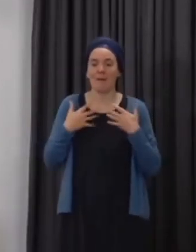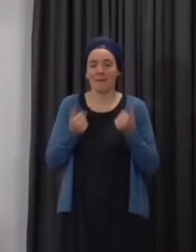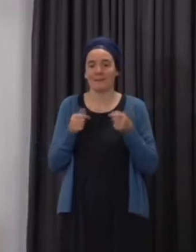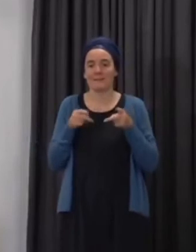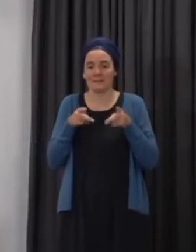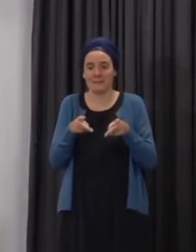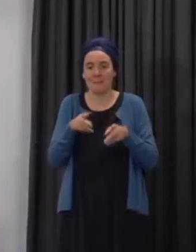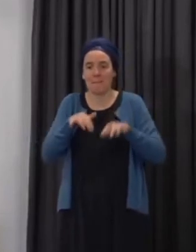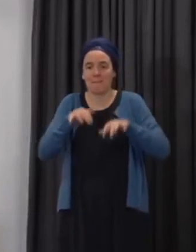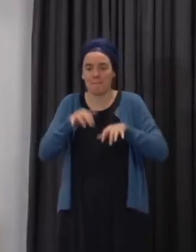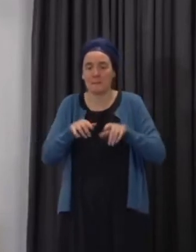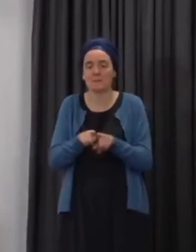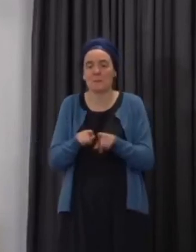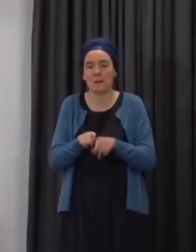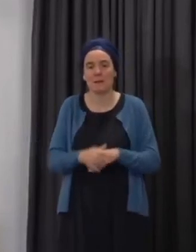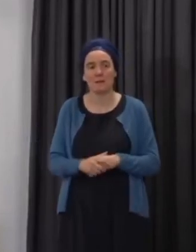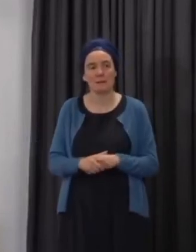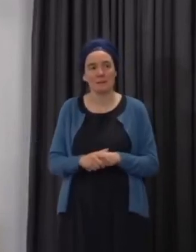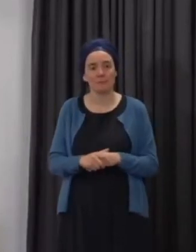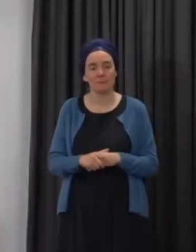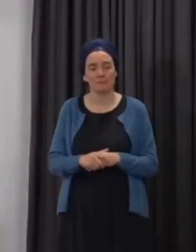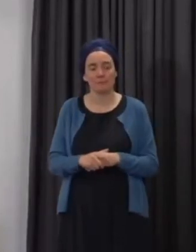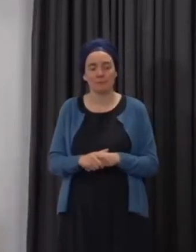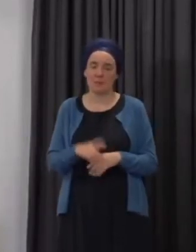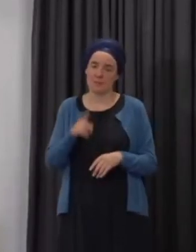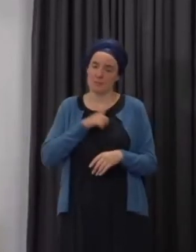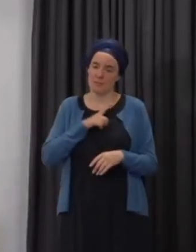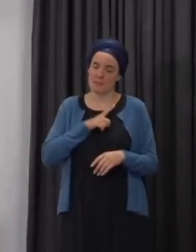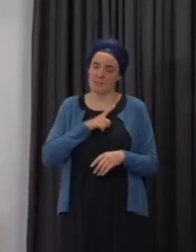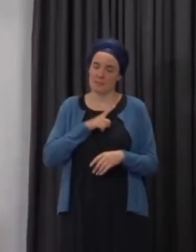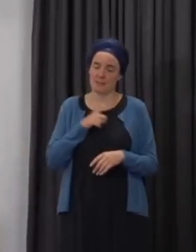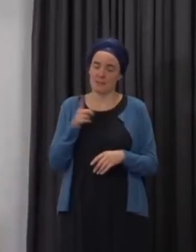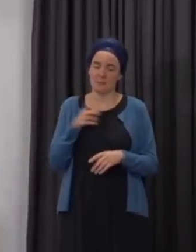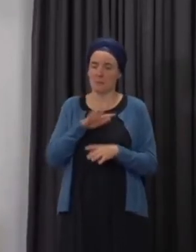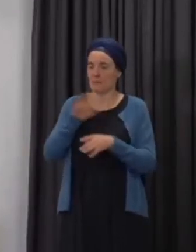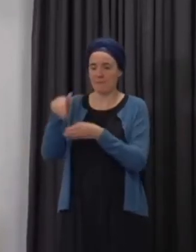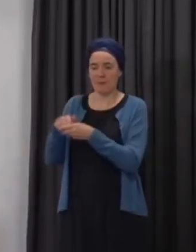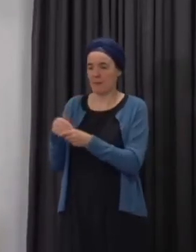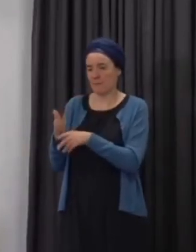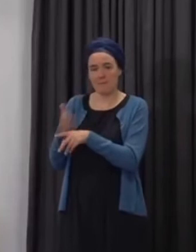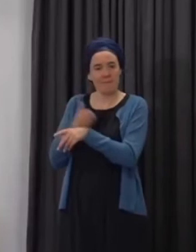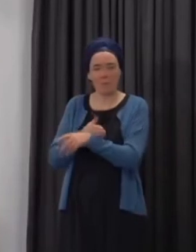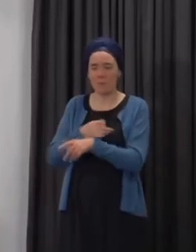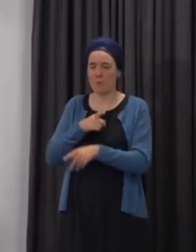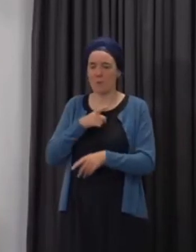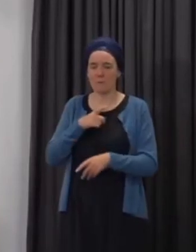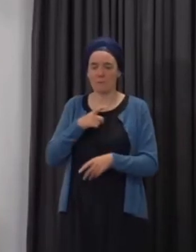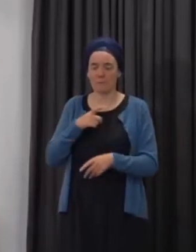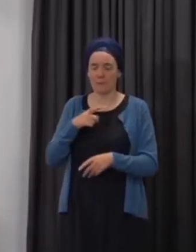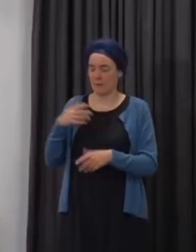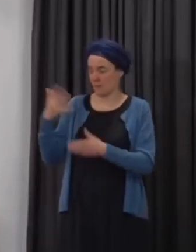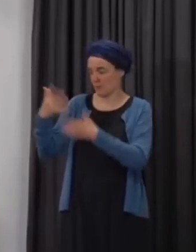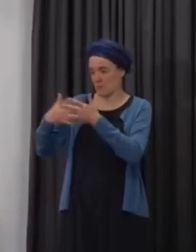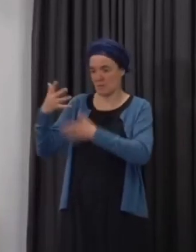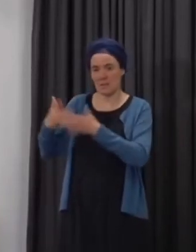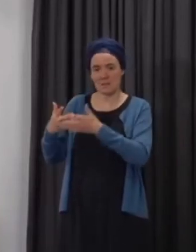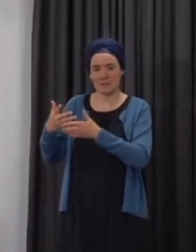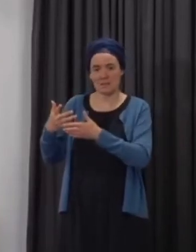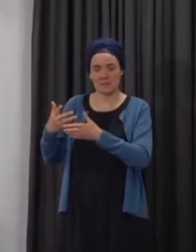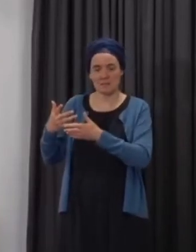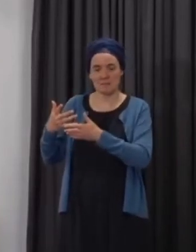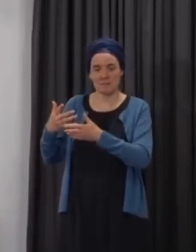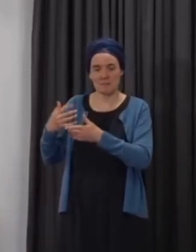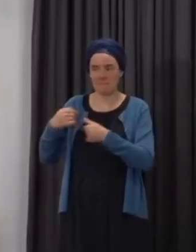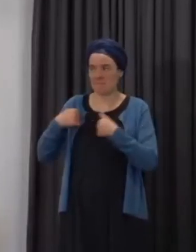part of our challenge in not taking up the previous UK testing offer was that we didn't know the results and we wouldn't have known. We'd have known people